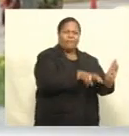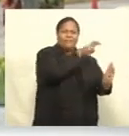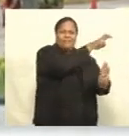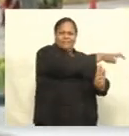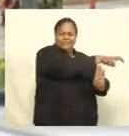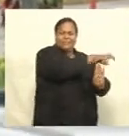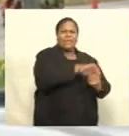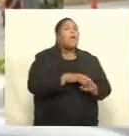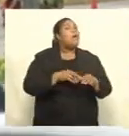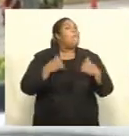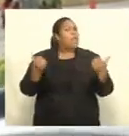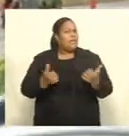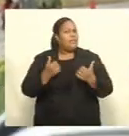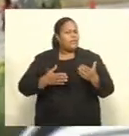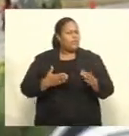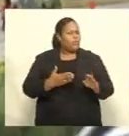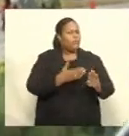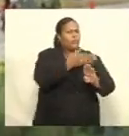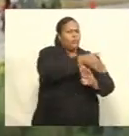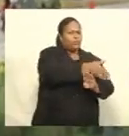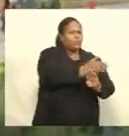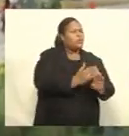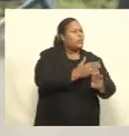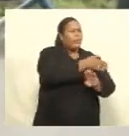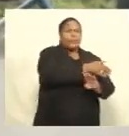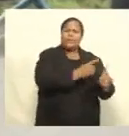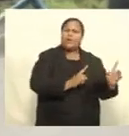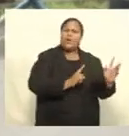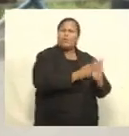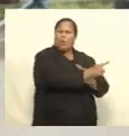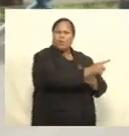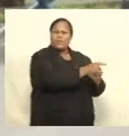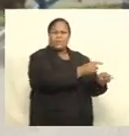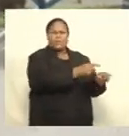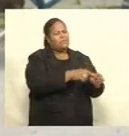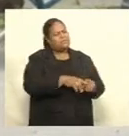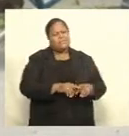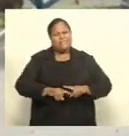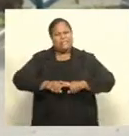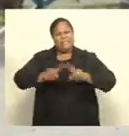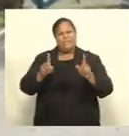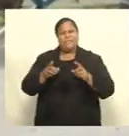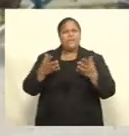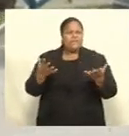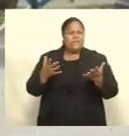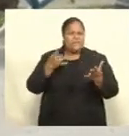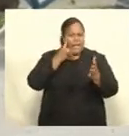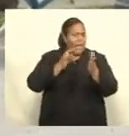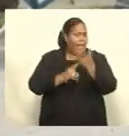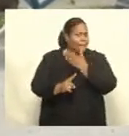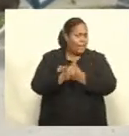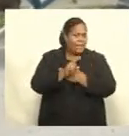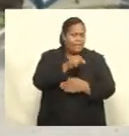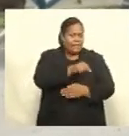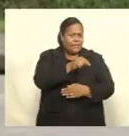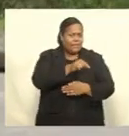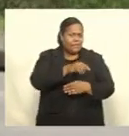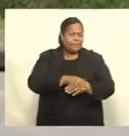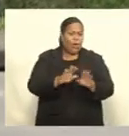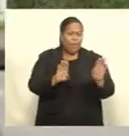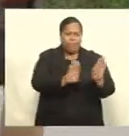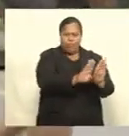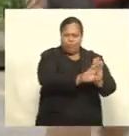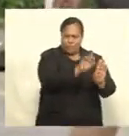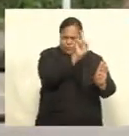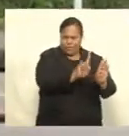still crossing from one containment zone to another, it was a different scene at the border today. No one was allowed through unless it